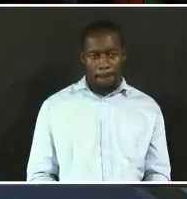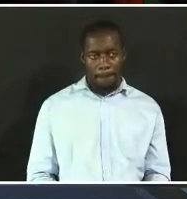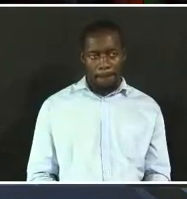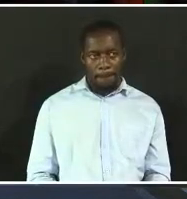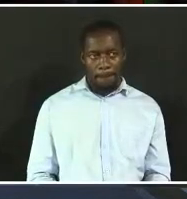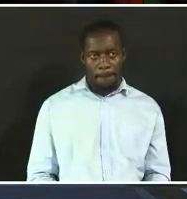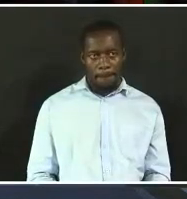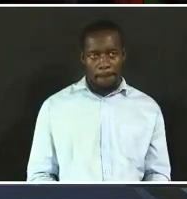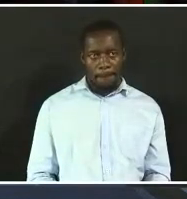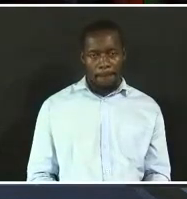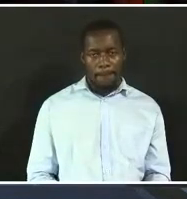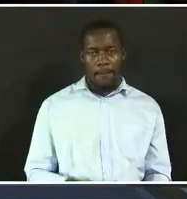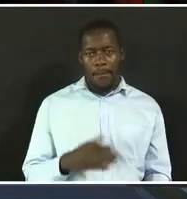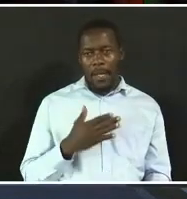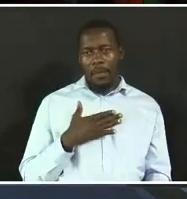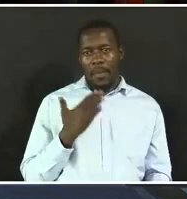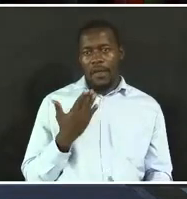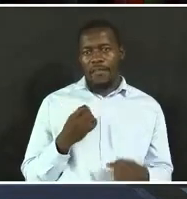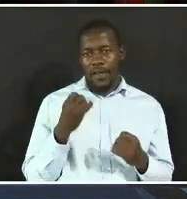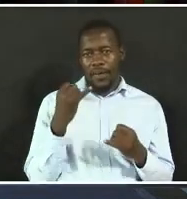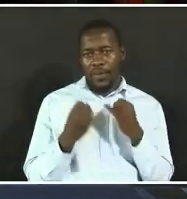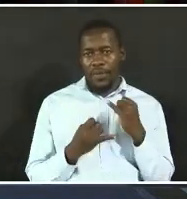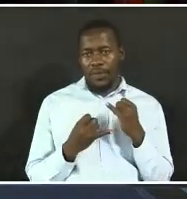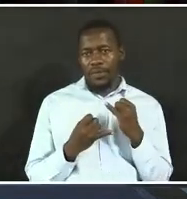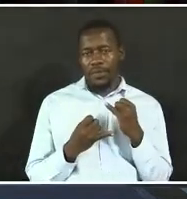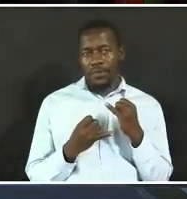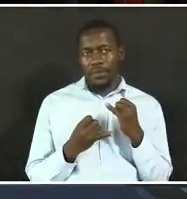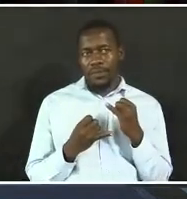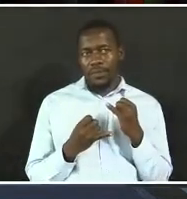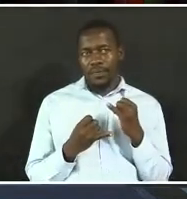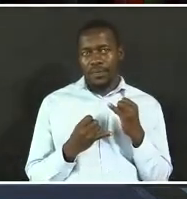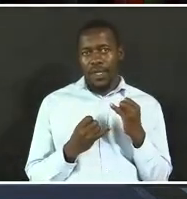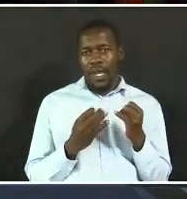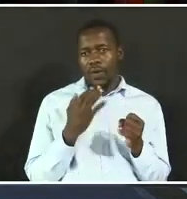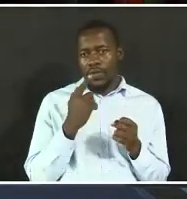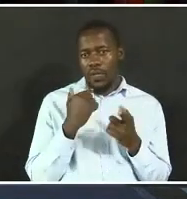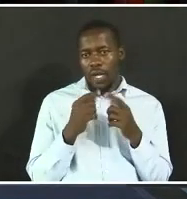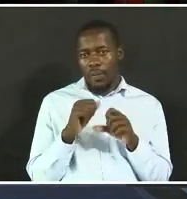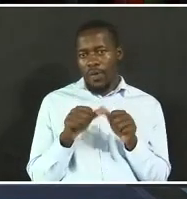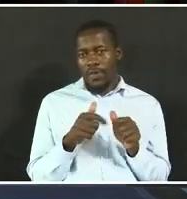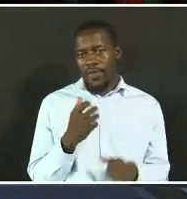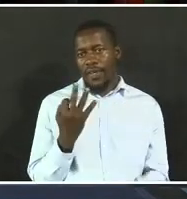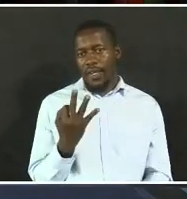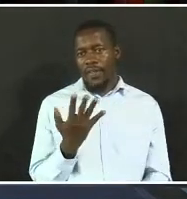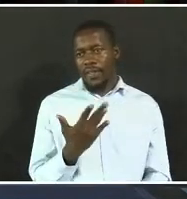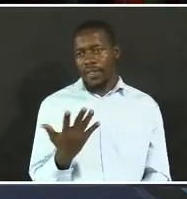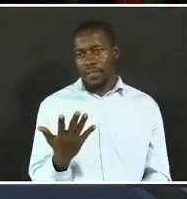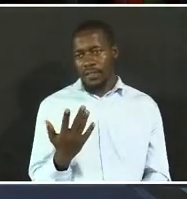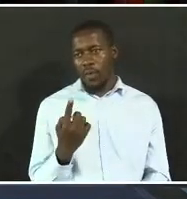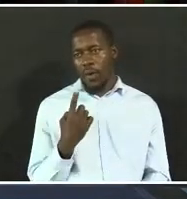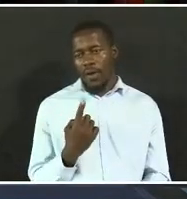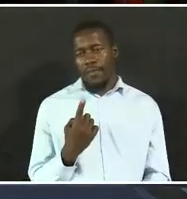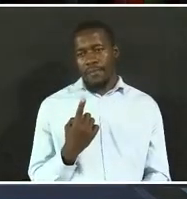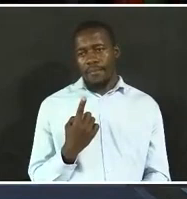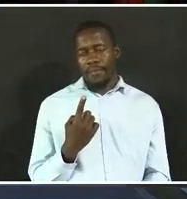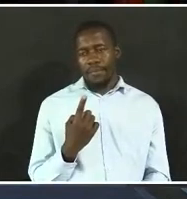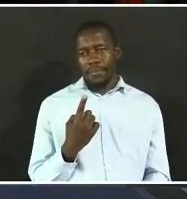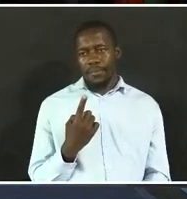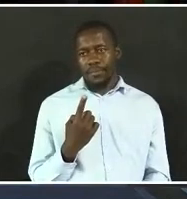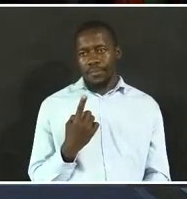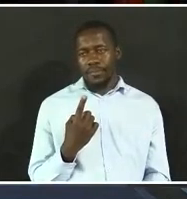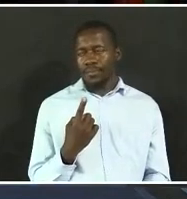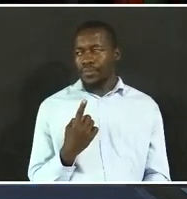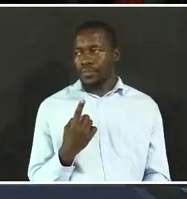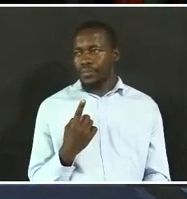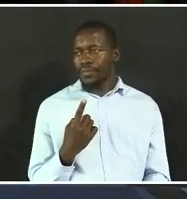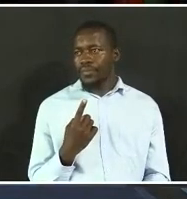My parting shot. I want to talk about three things. One is that if I had a chance